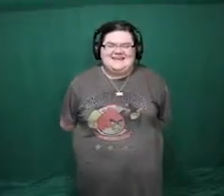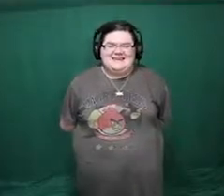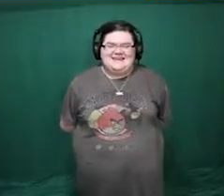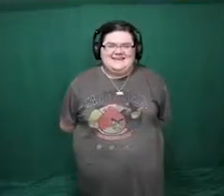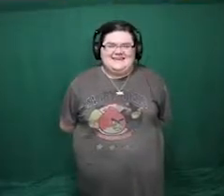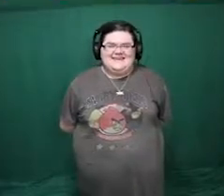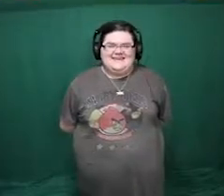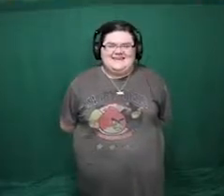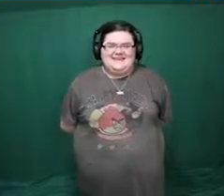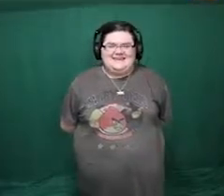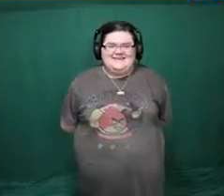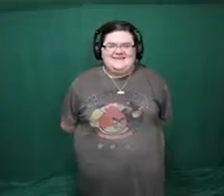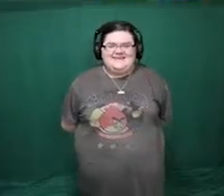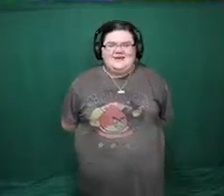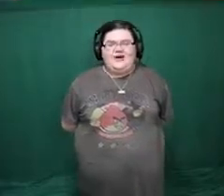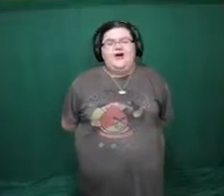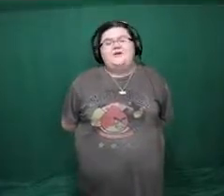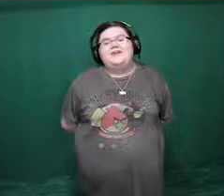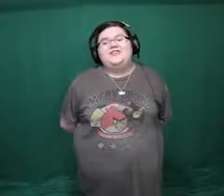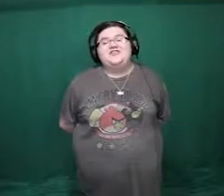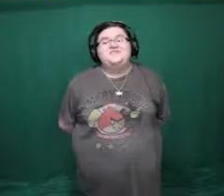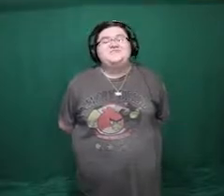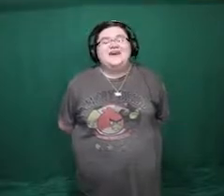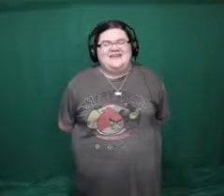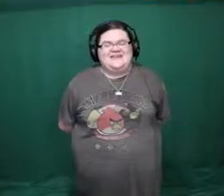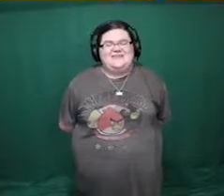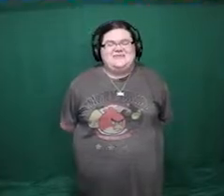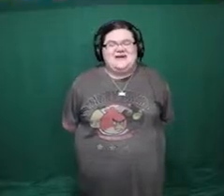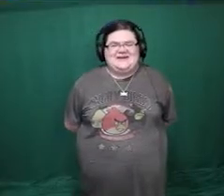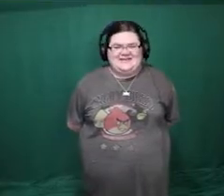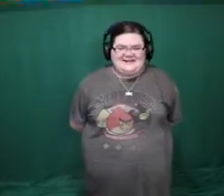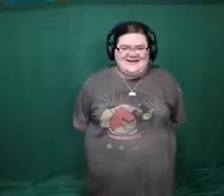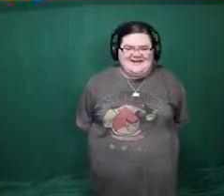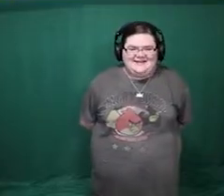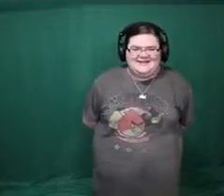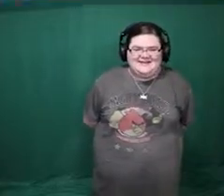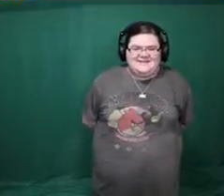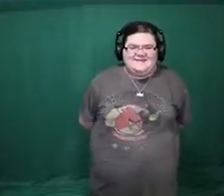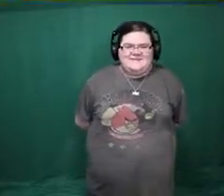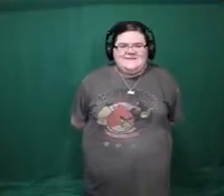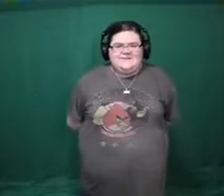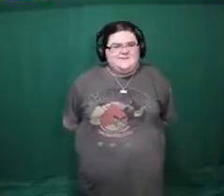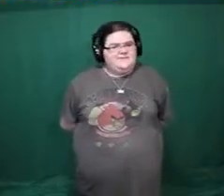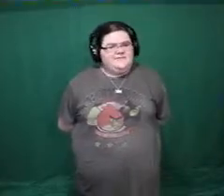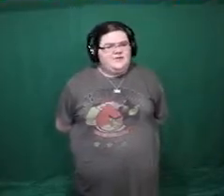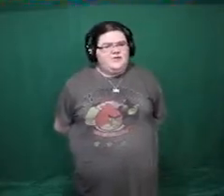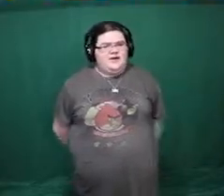mean? Oh, no. Ethan, you made it. You barely made it. Okay,